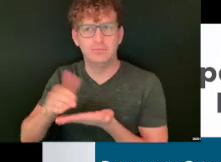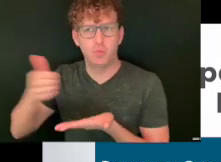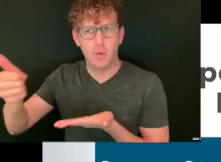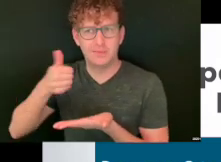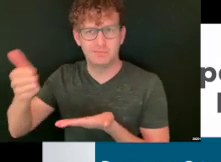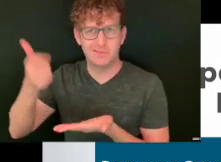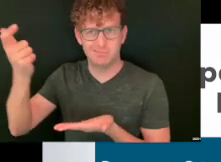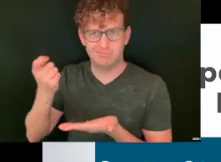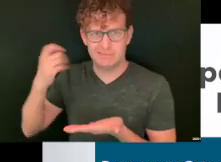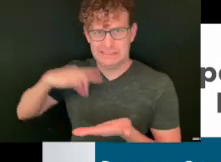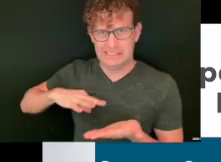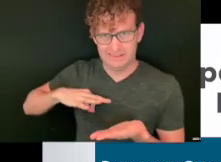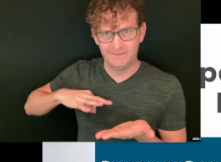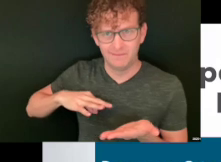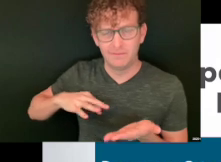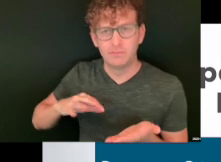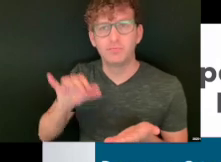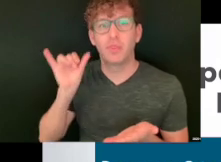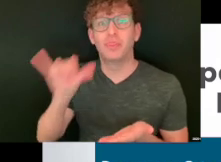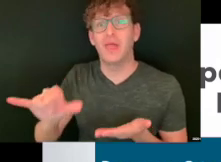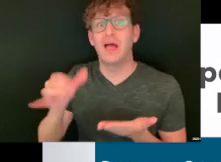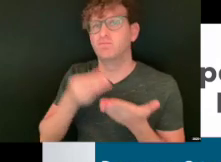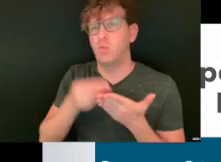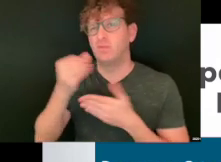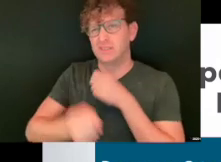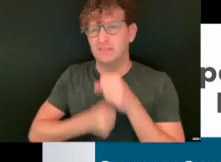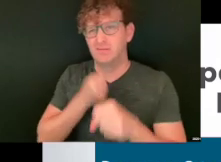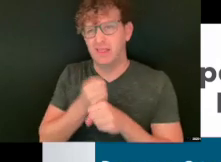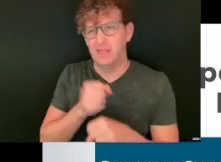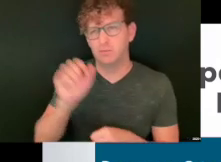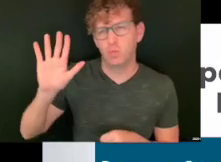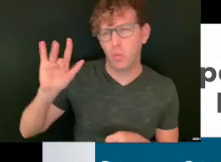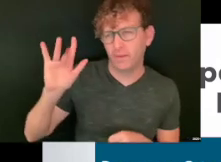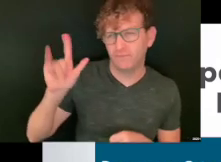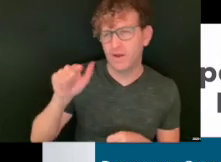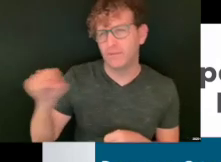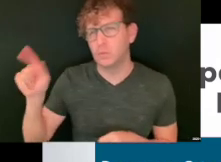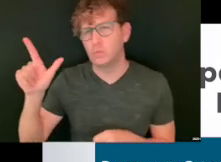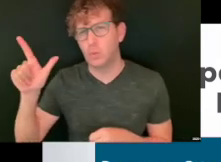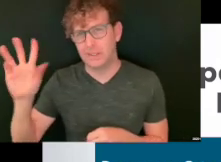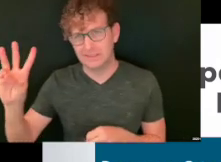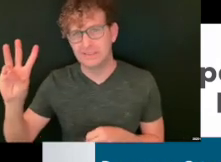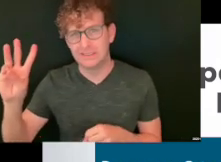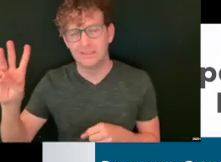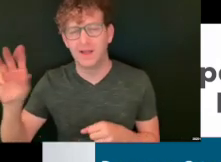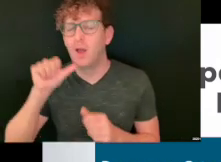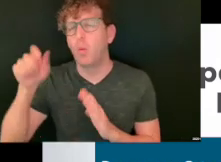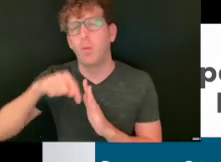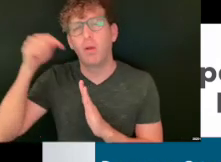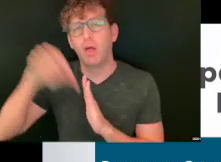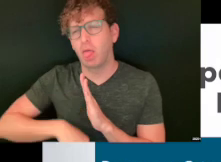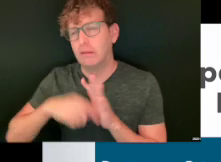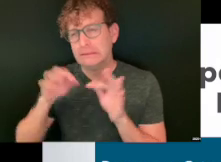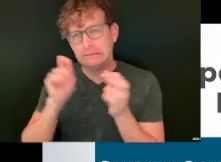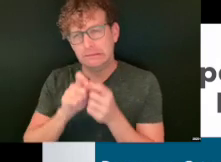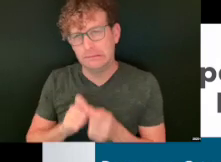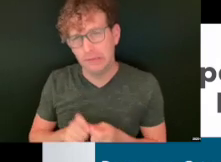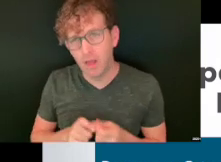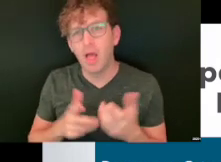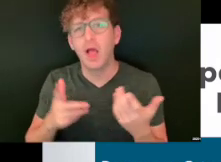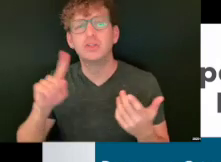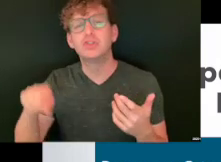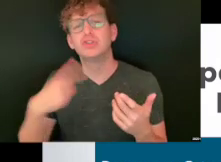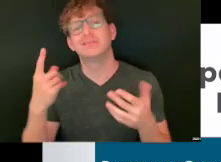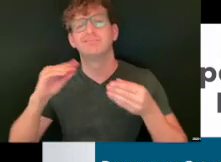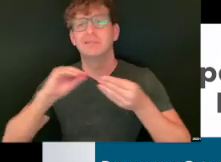categories that might receive funds this year, and the amounts that are being discussed. All of this can